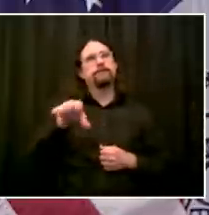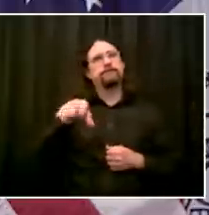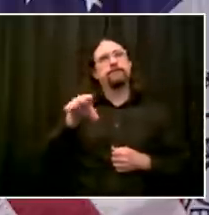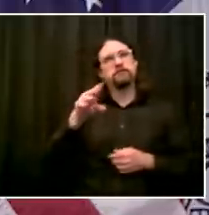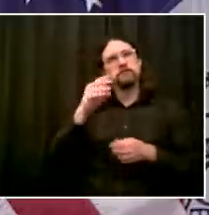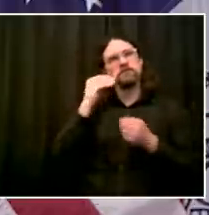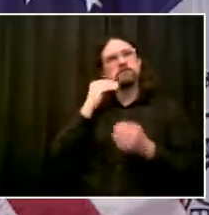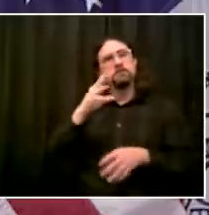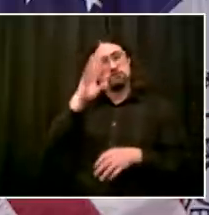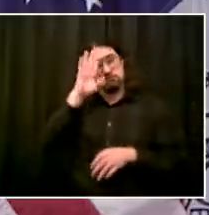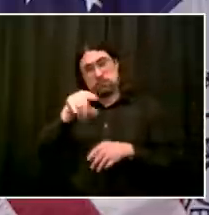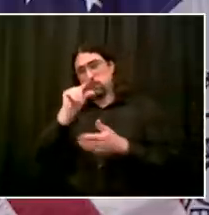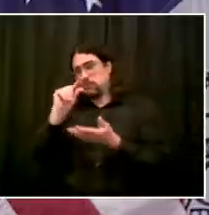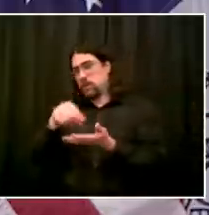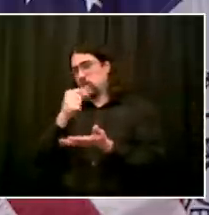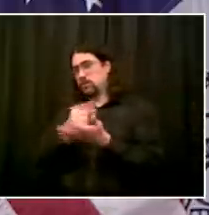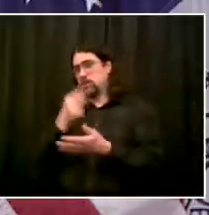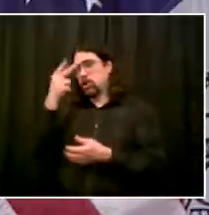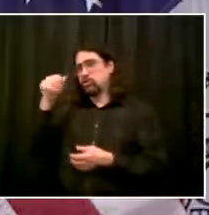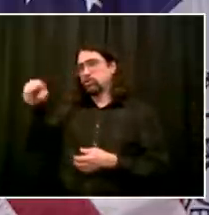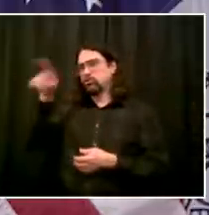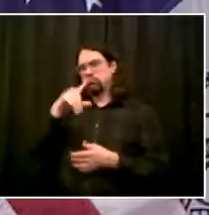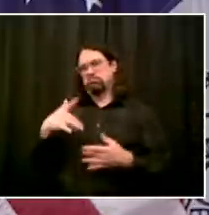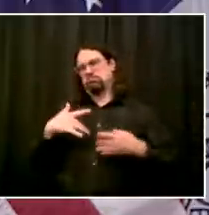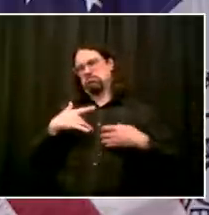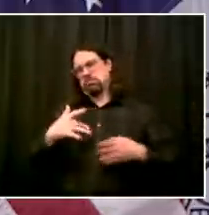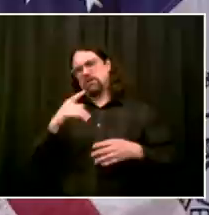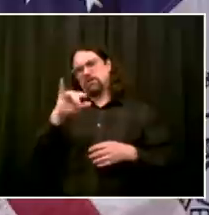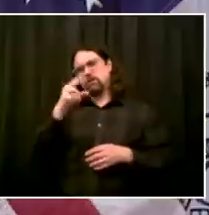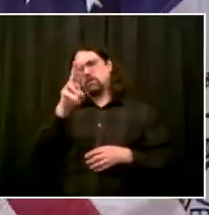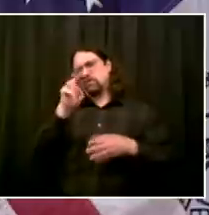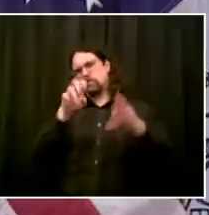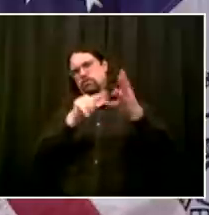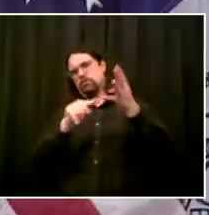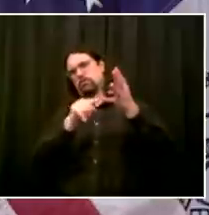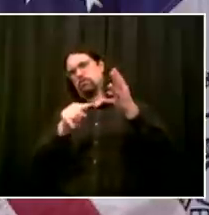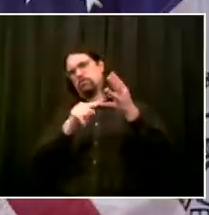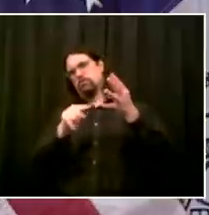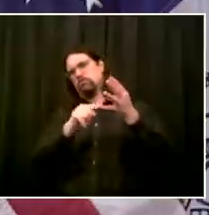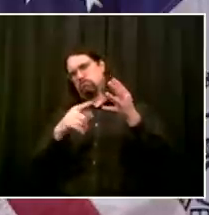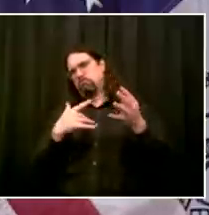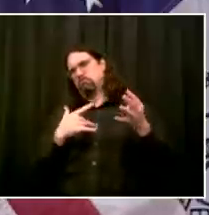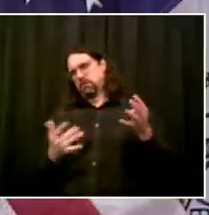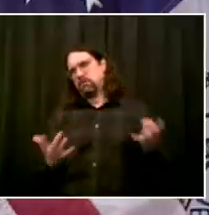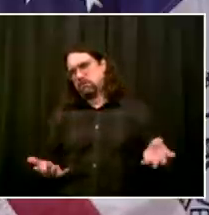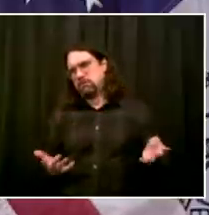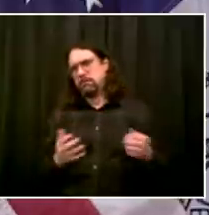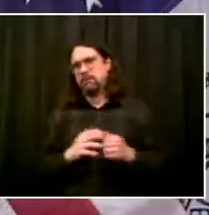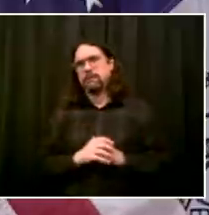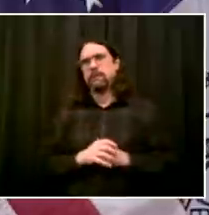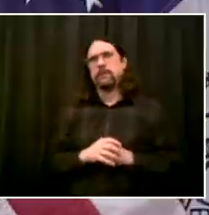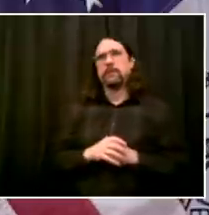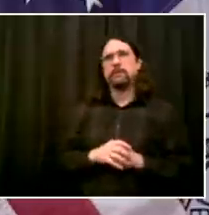who also do graduate in August. So we're figuring out how to do that, how to balance and reach